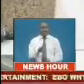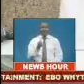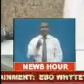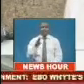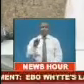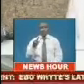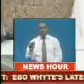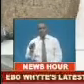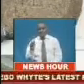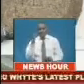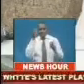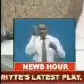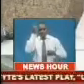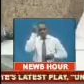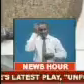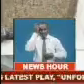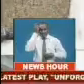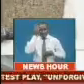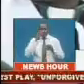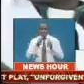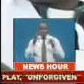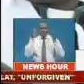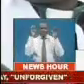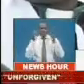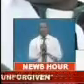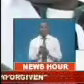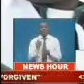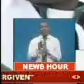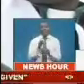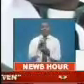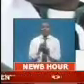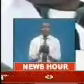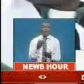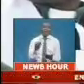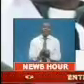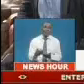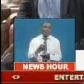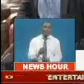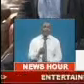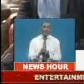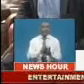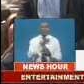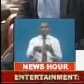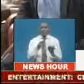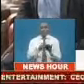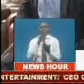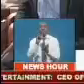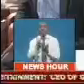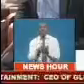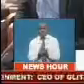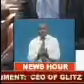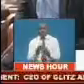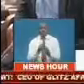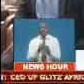this dangerous viral disease. The church appealed for funds to help complete the facility,